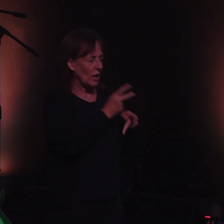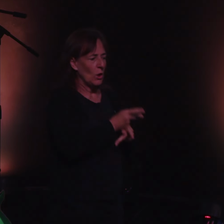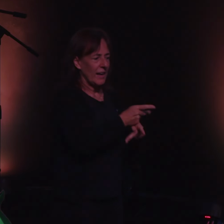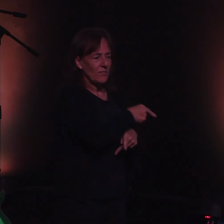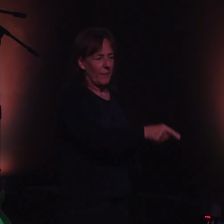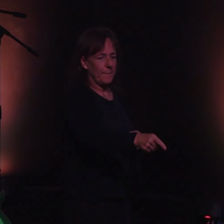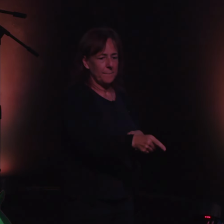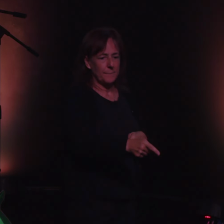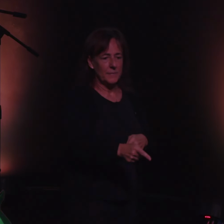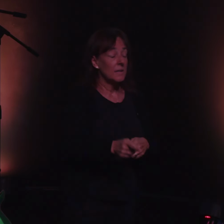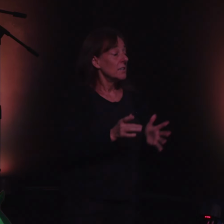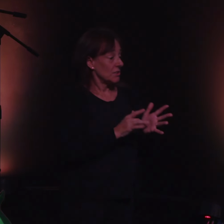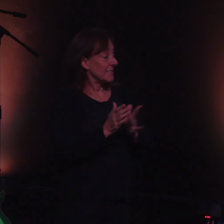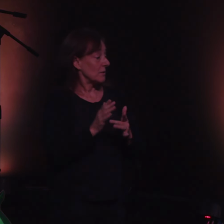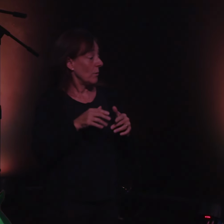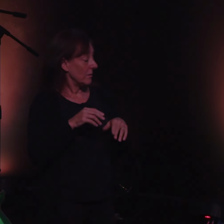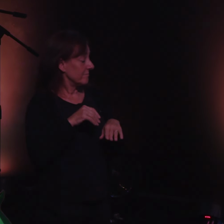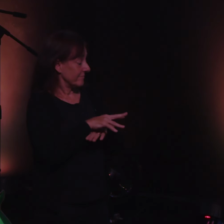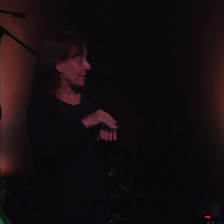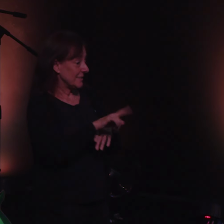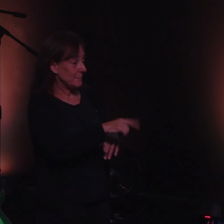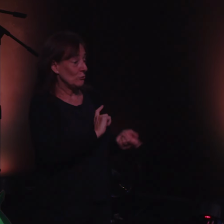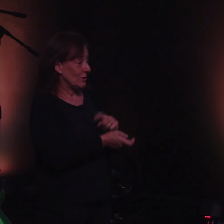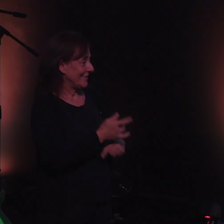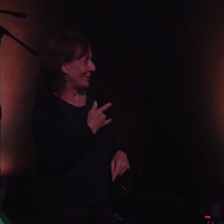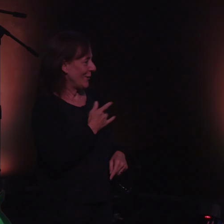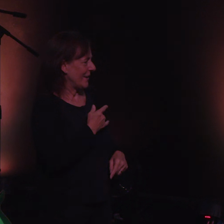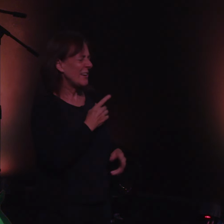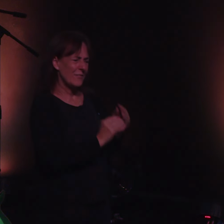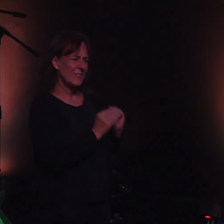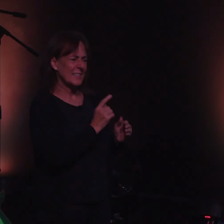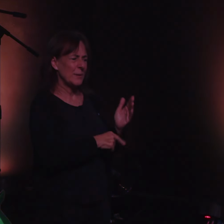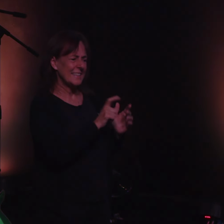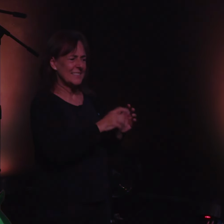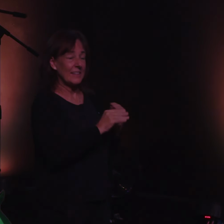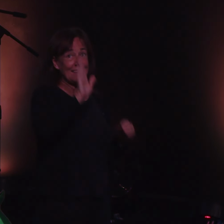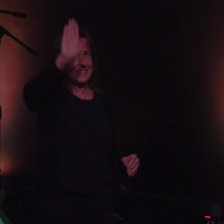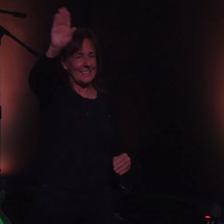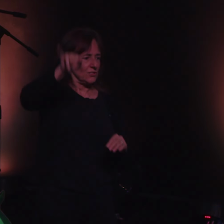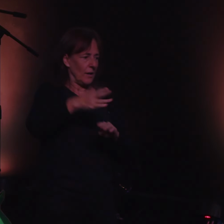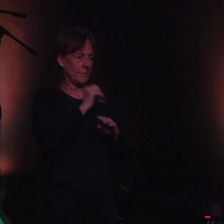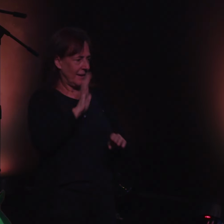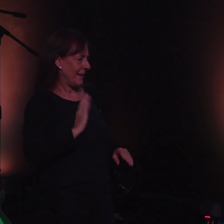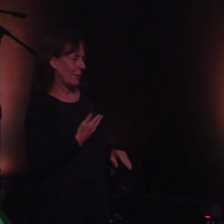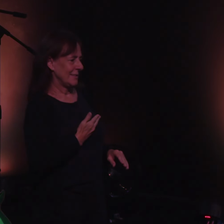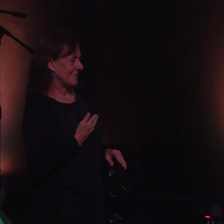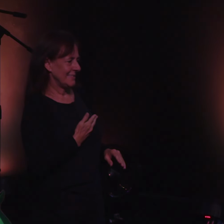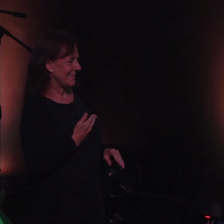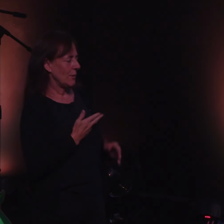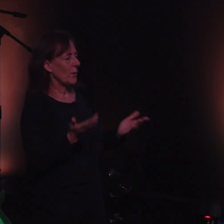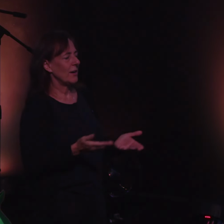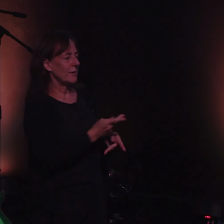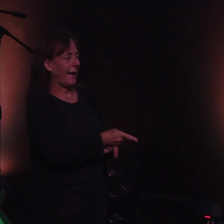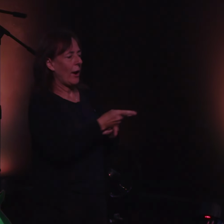them. Jesus will do the changing. He'll do what he needs to do. He'll fix what needs to be fixed, and that's his job. We're